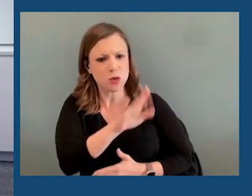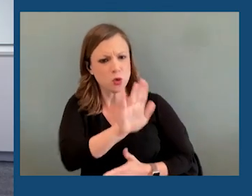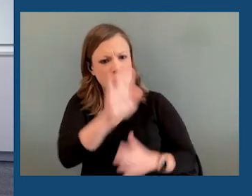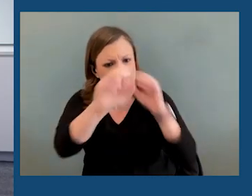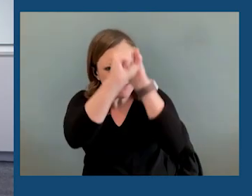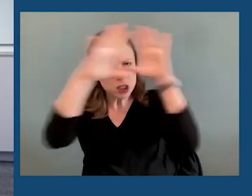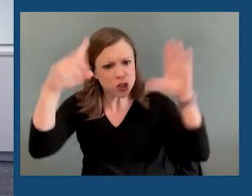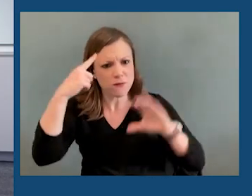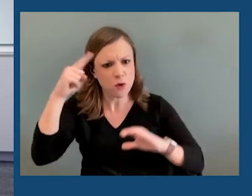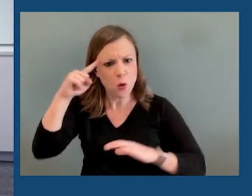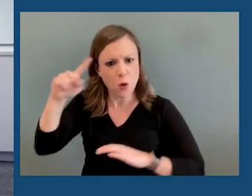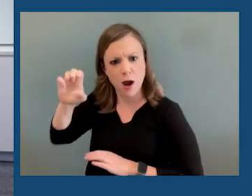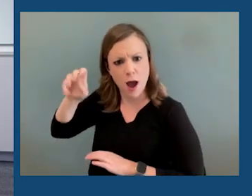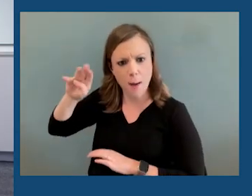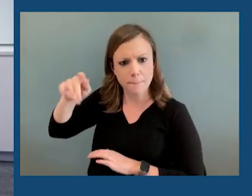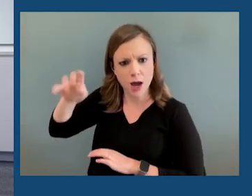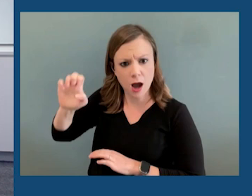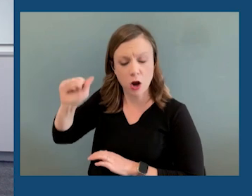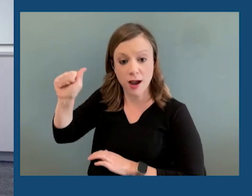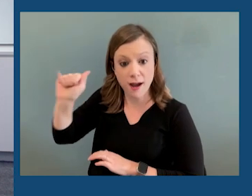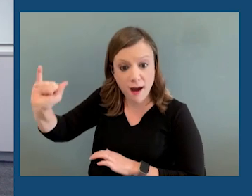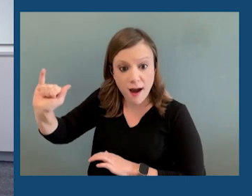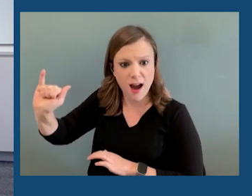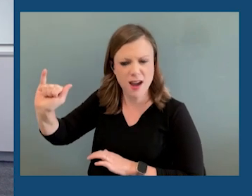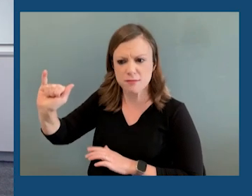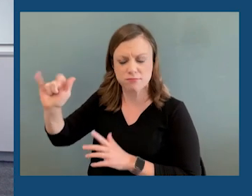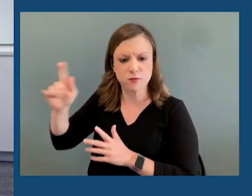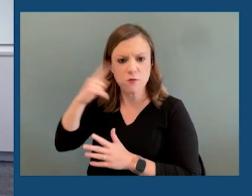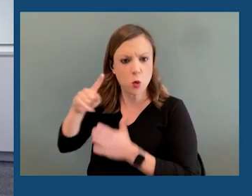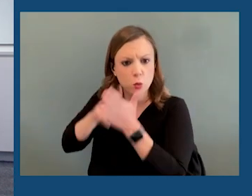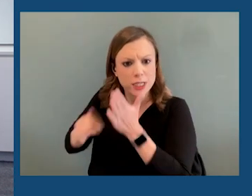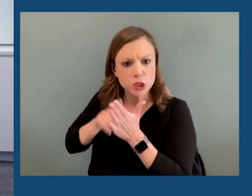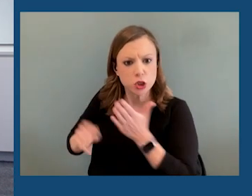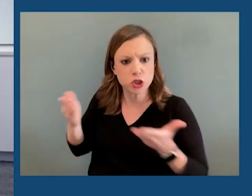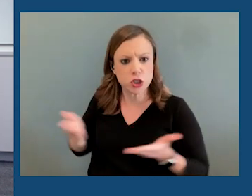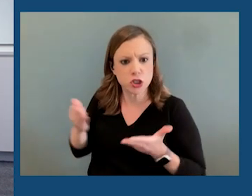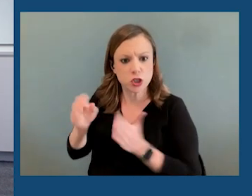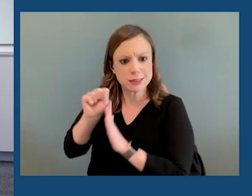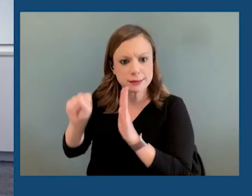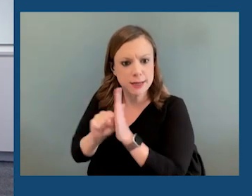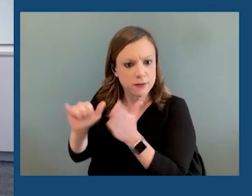to do for research in the state of New York. Happy to do that. And thank you, Governor.